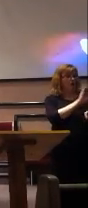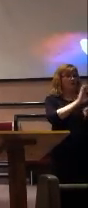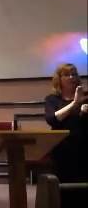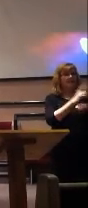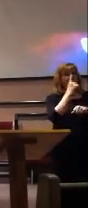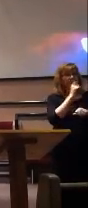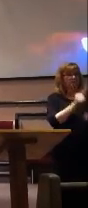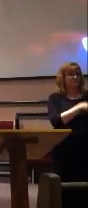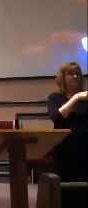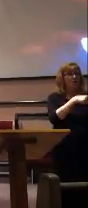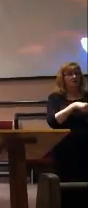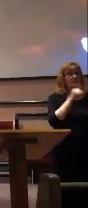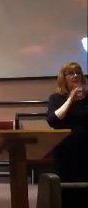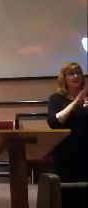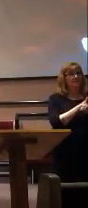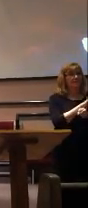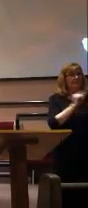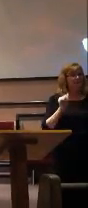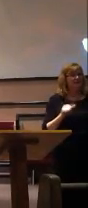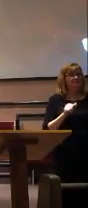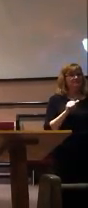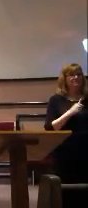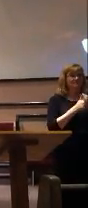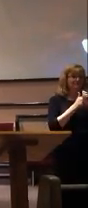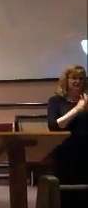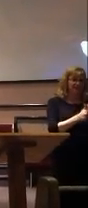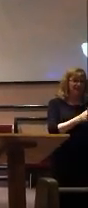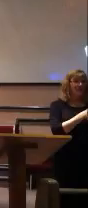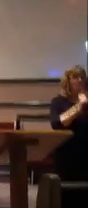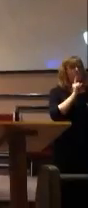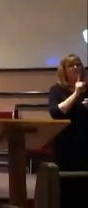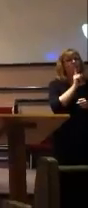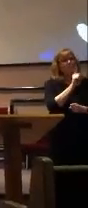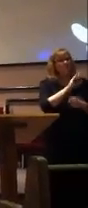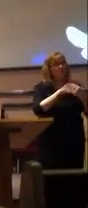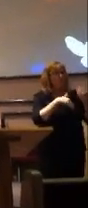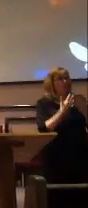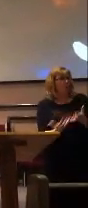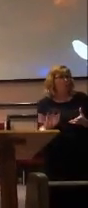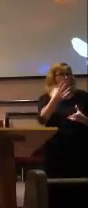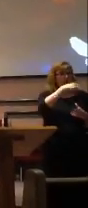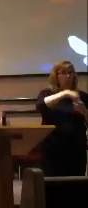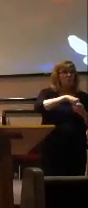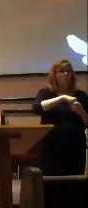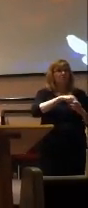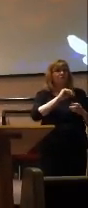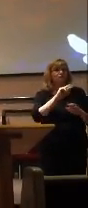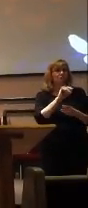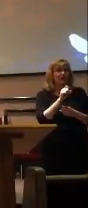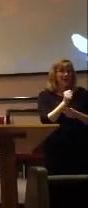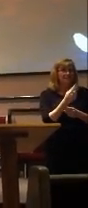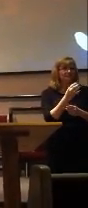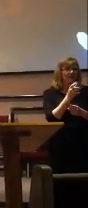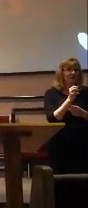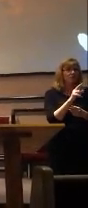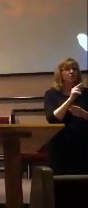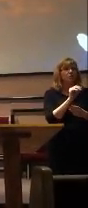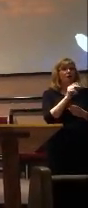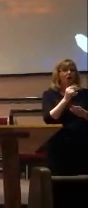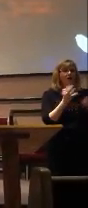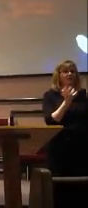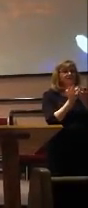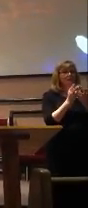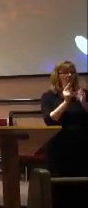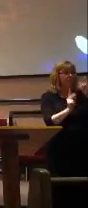Due to its long-term commitment and dedication to ensuring the full inclusion of trans and gender